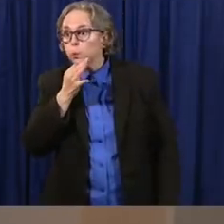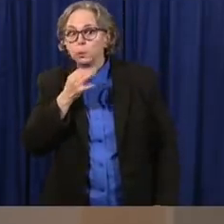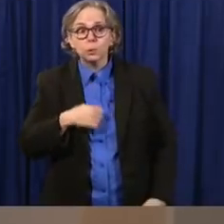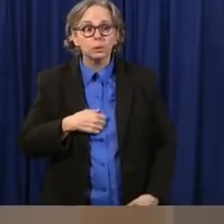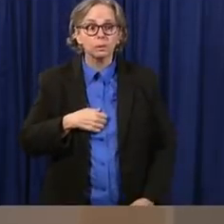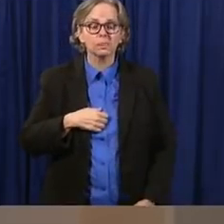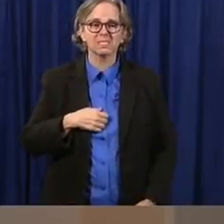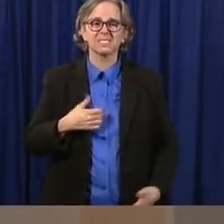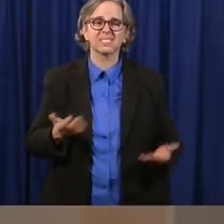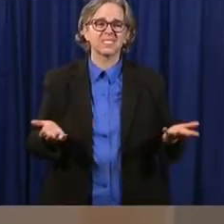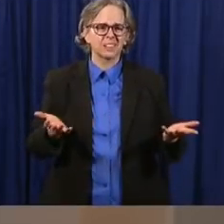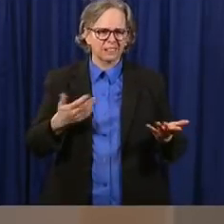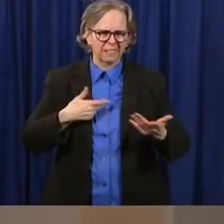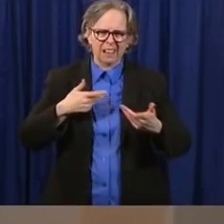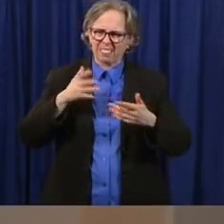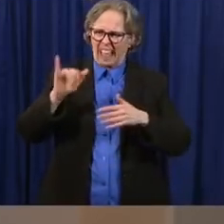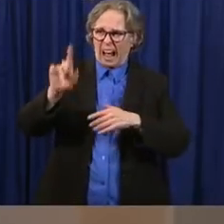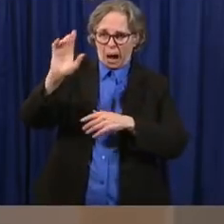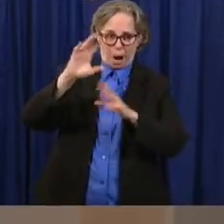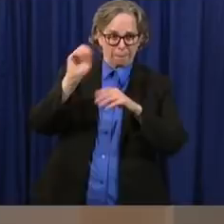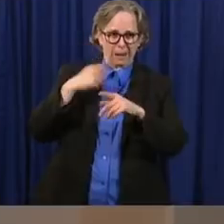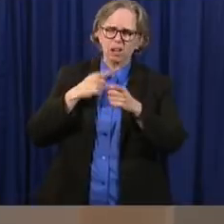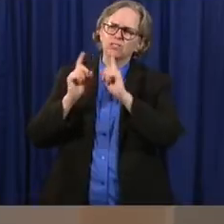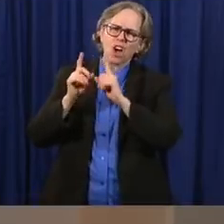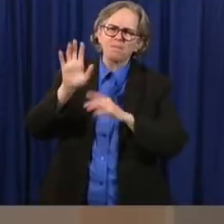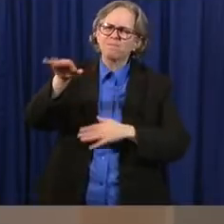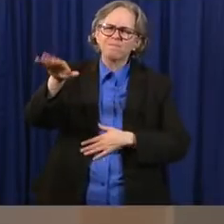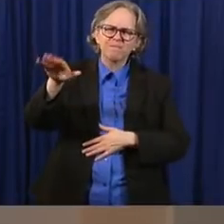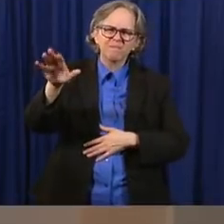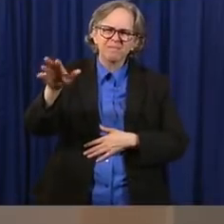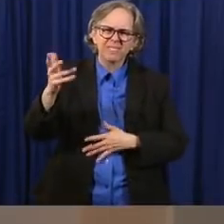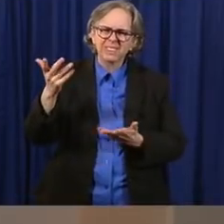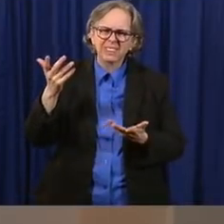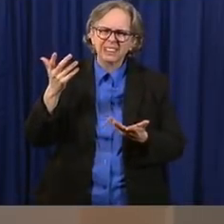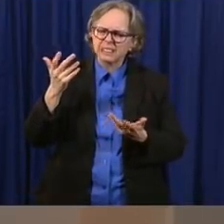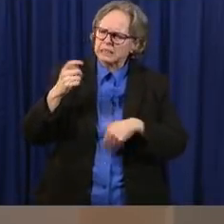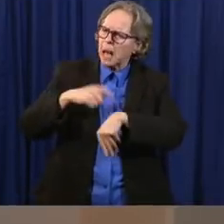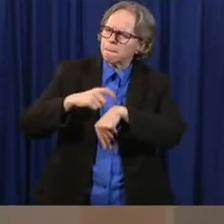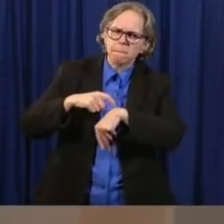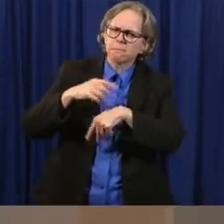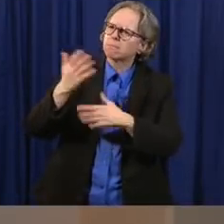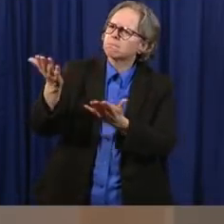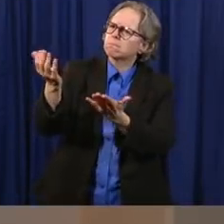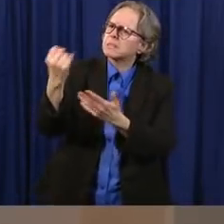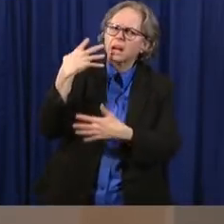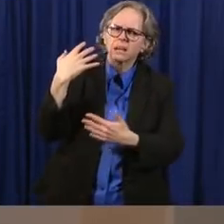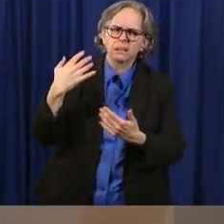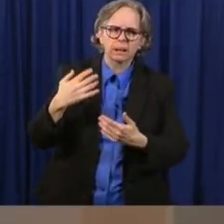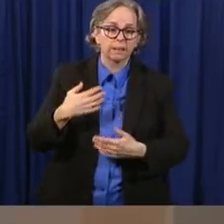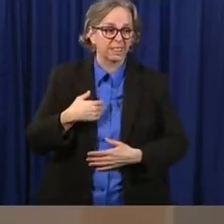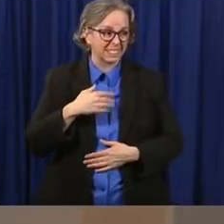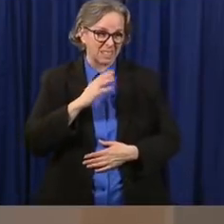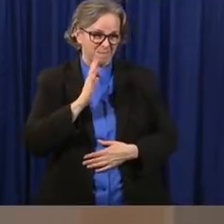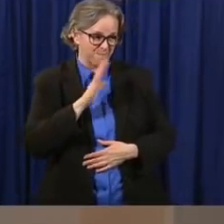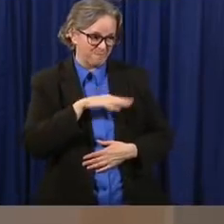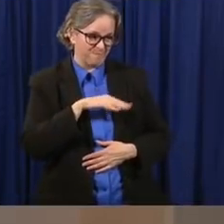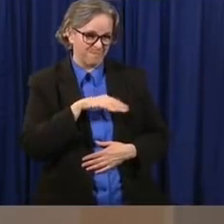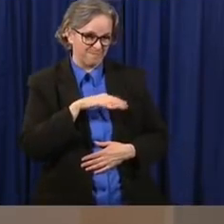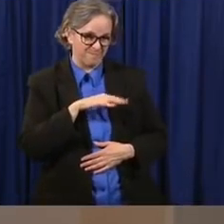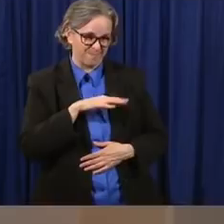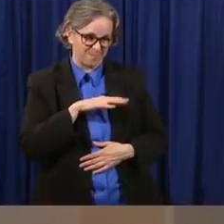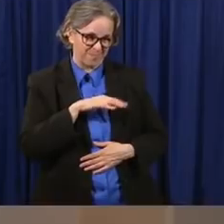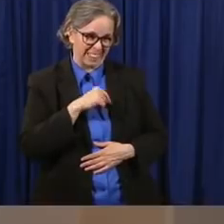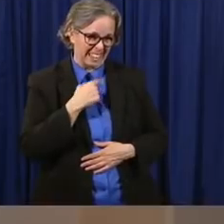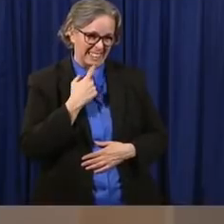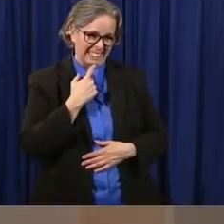companies and asked them what we could expect in terms of timing on this, what they said is, they said, look, our experience around the globe